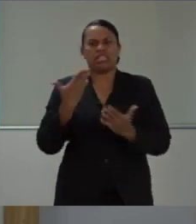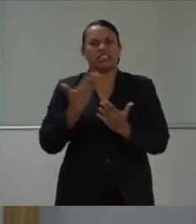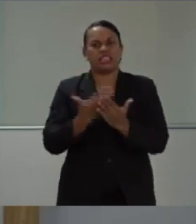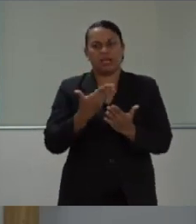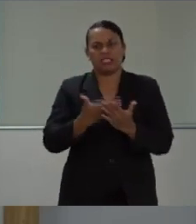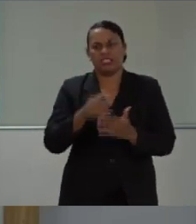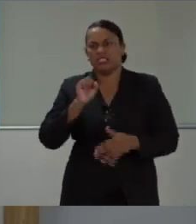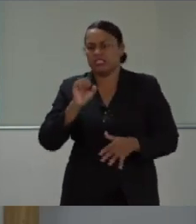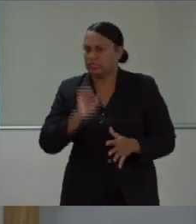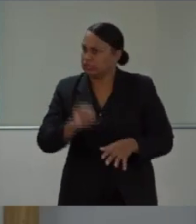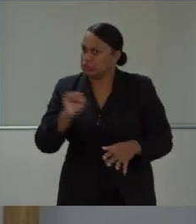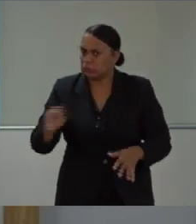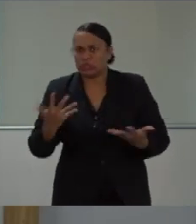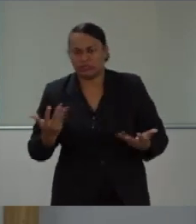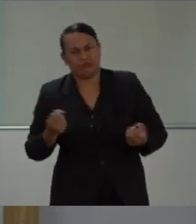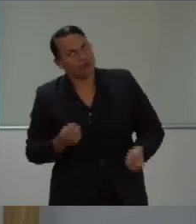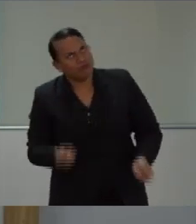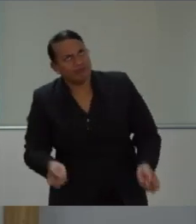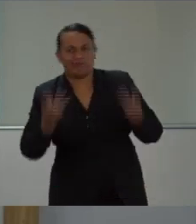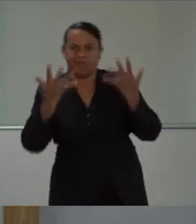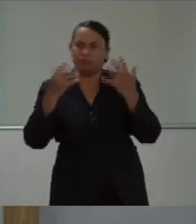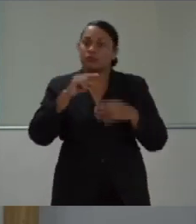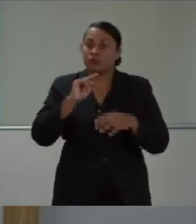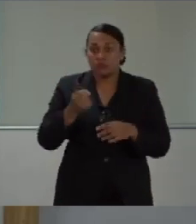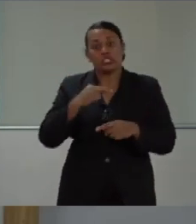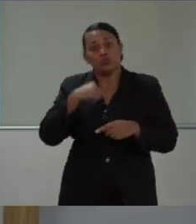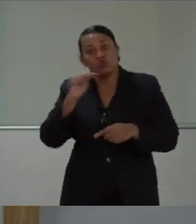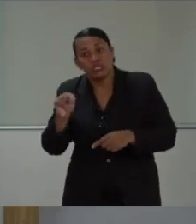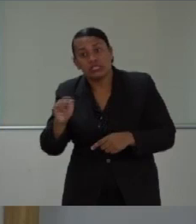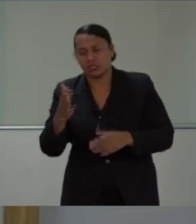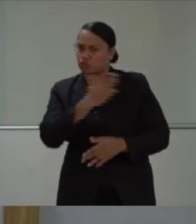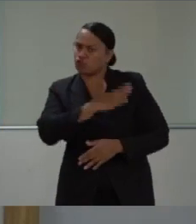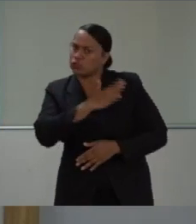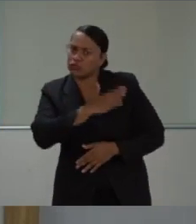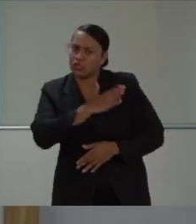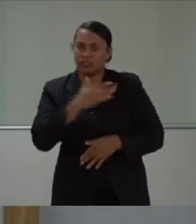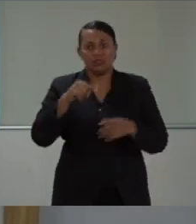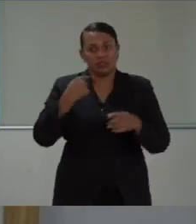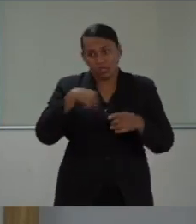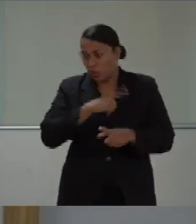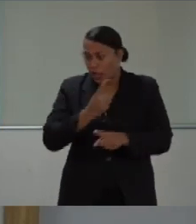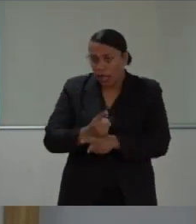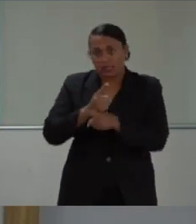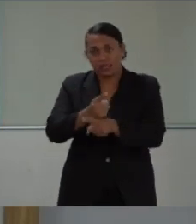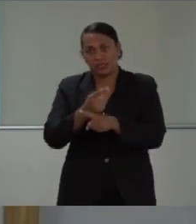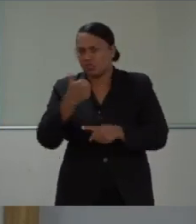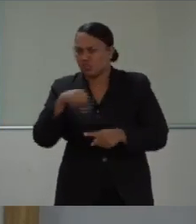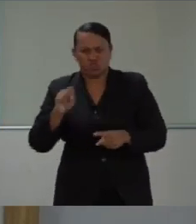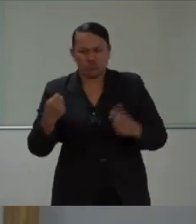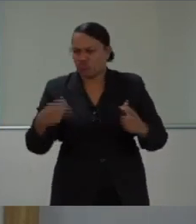use compassion as our guiding principle, there is no challenge we, the Fijian